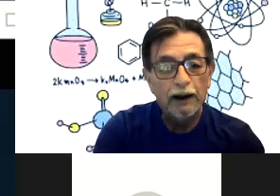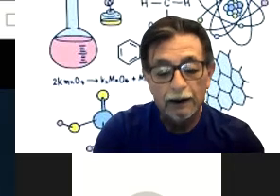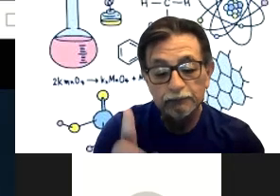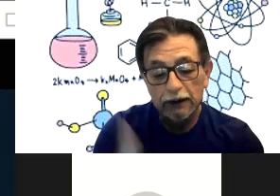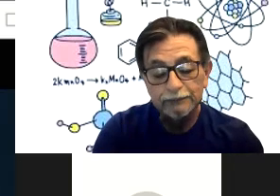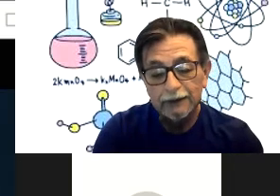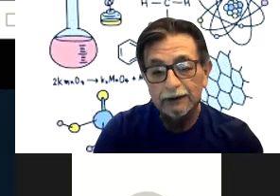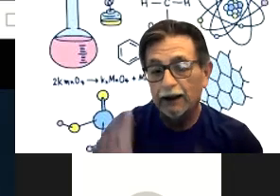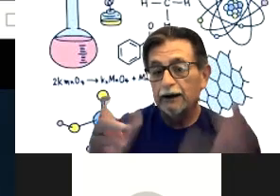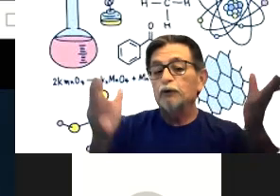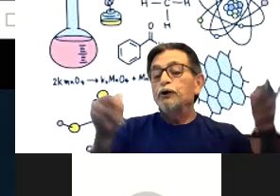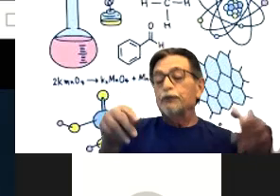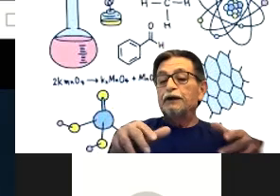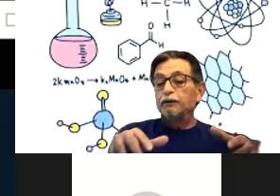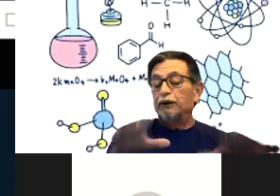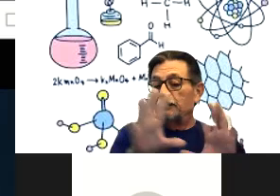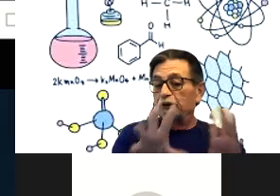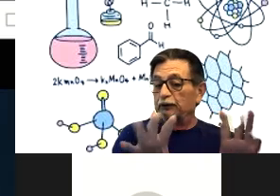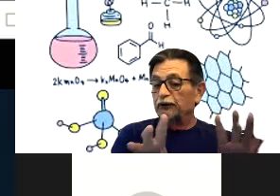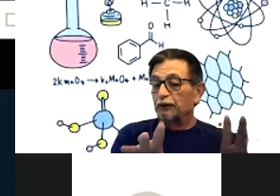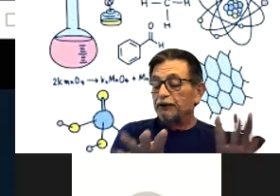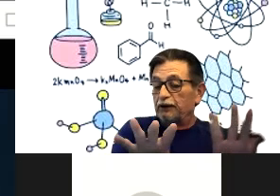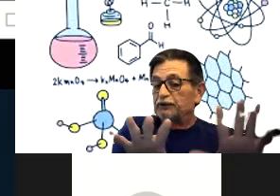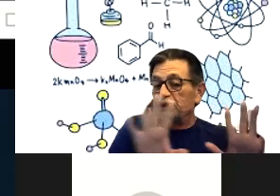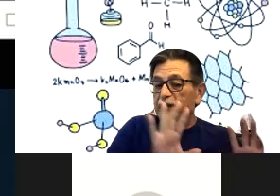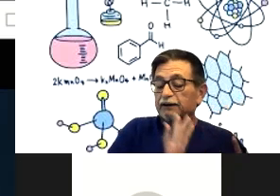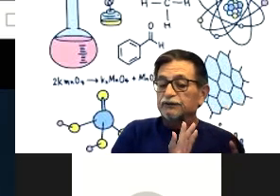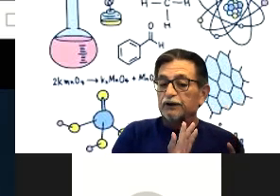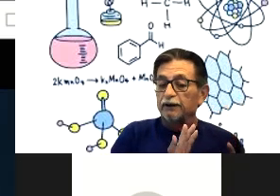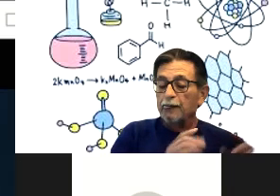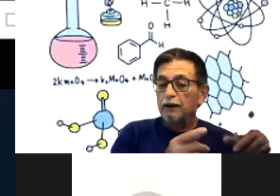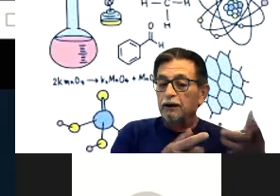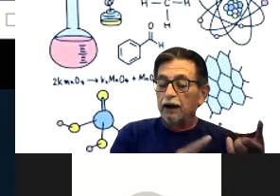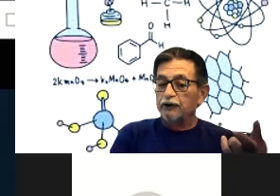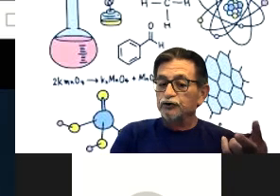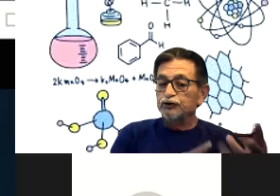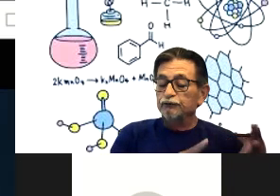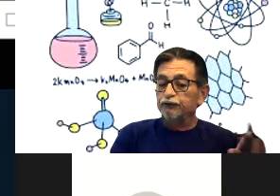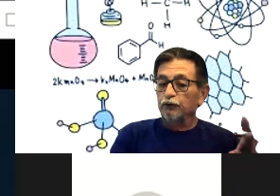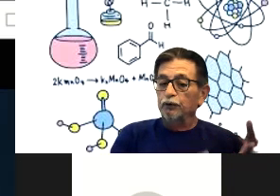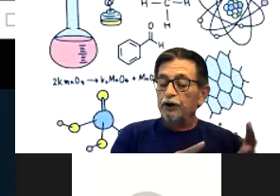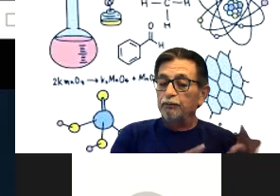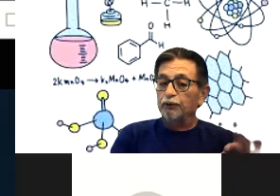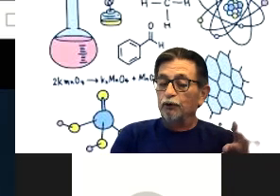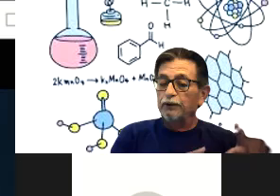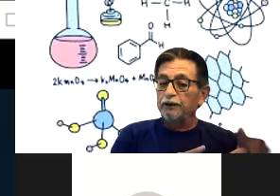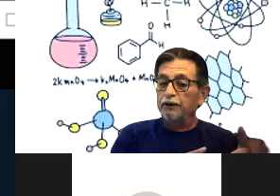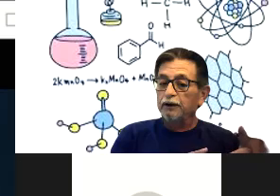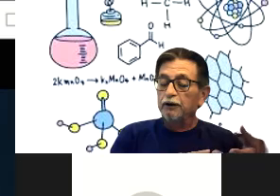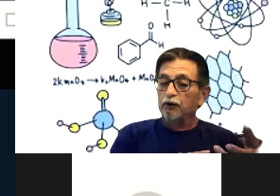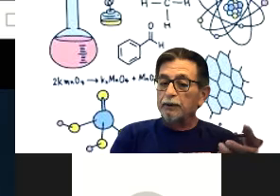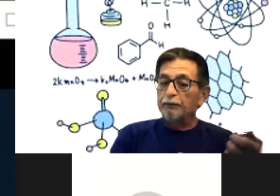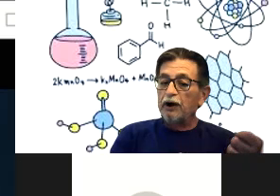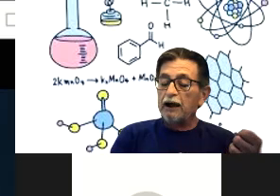not quite. I like what you're thinking, but let me step back a second. Hydrogen, fluorine,